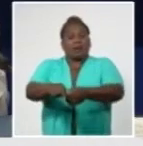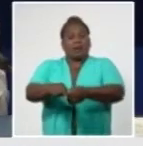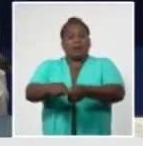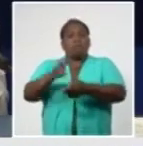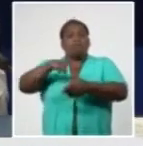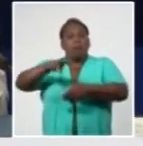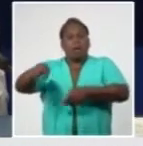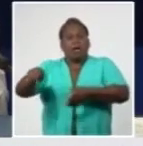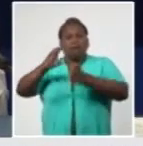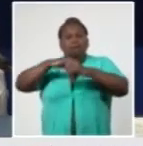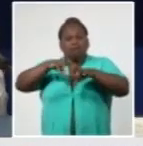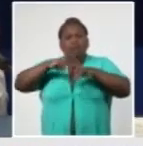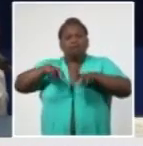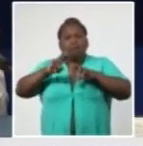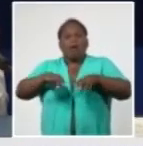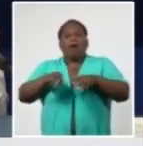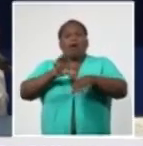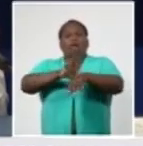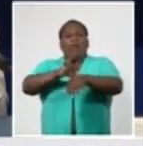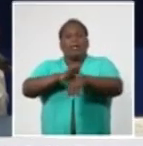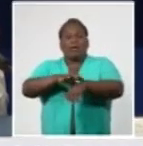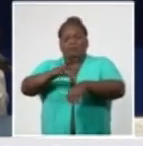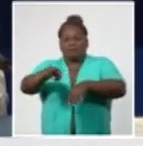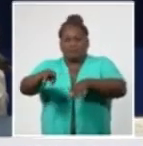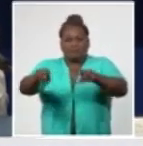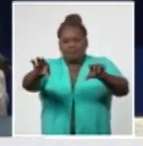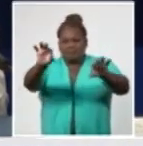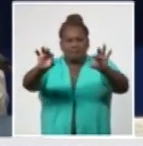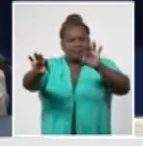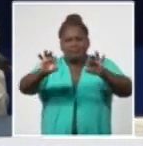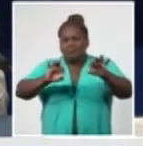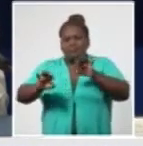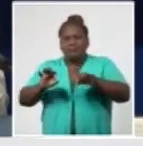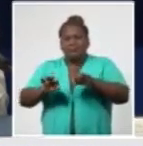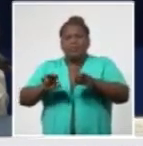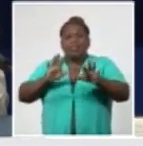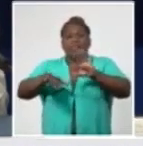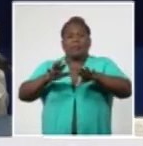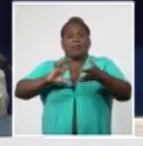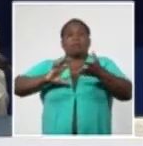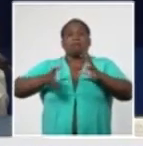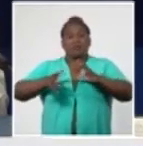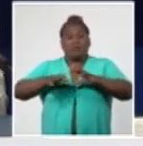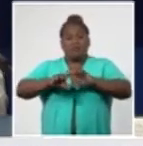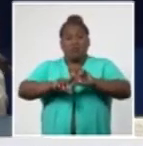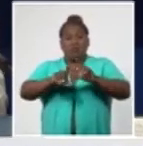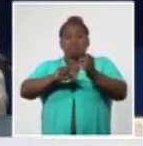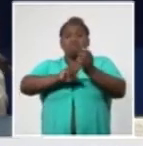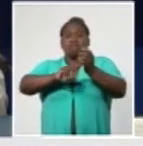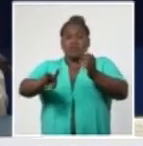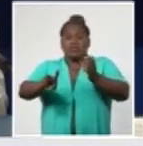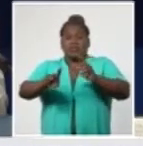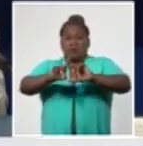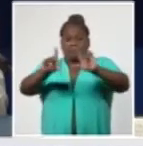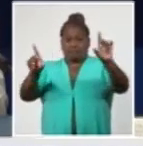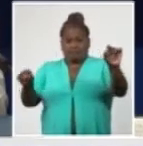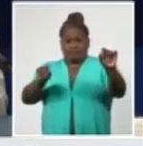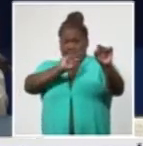without reporting a case. Nonetheless, they continue processing samples in search of the disease in